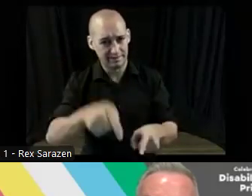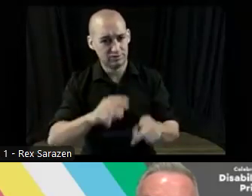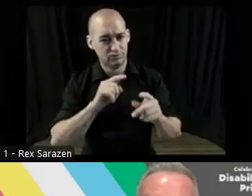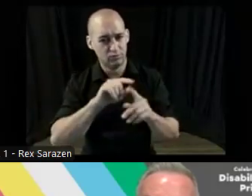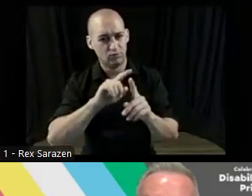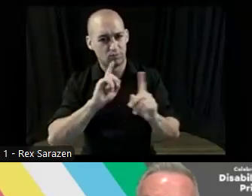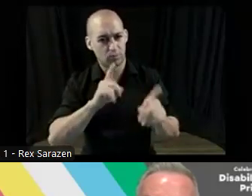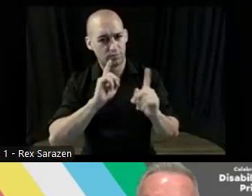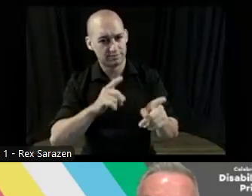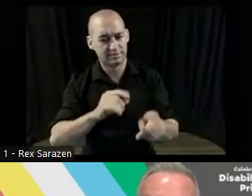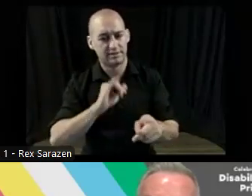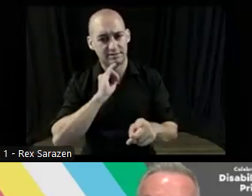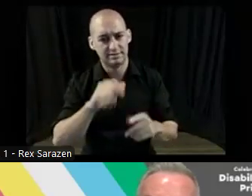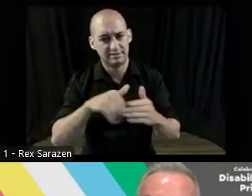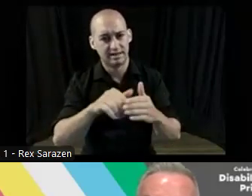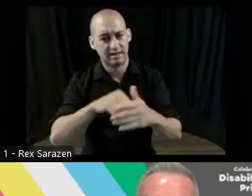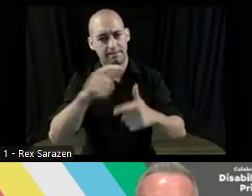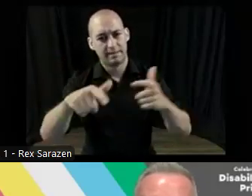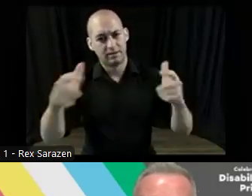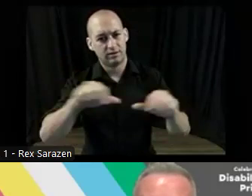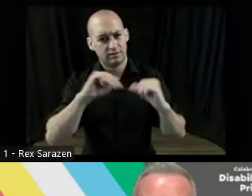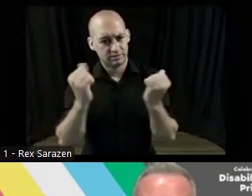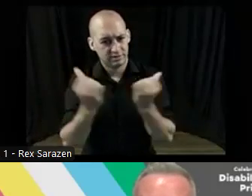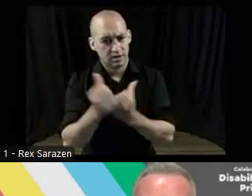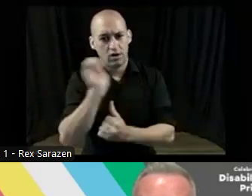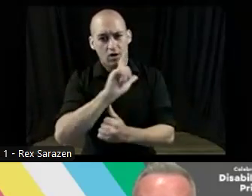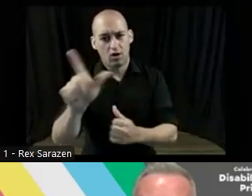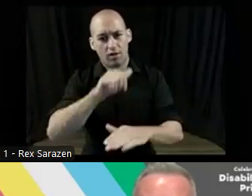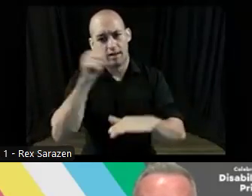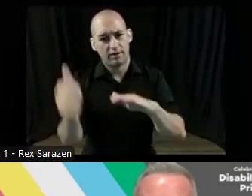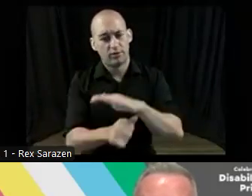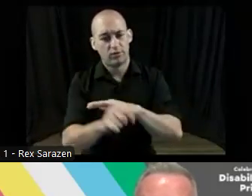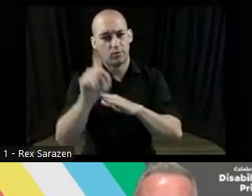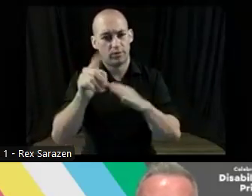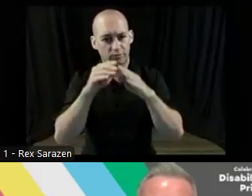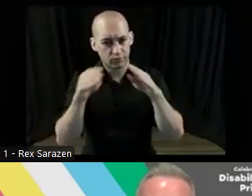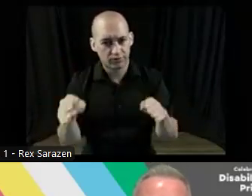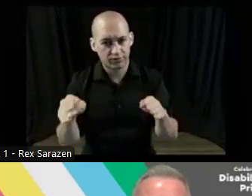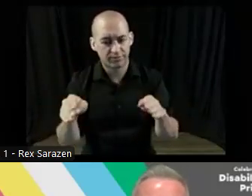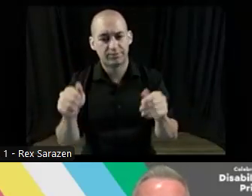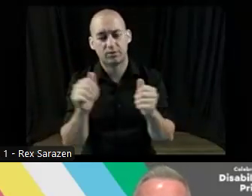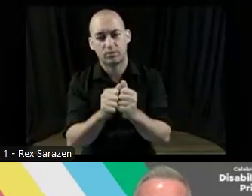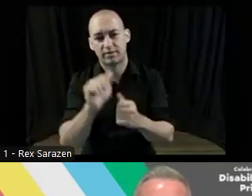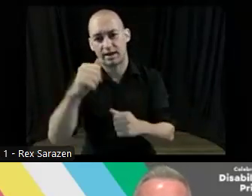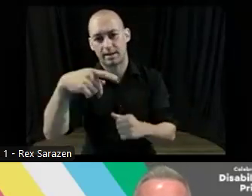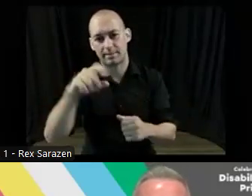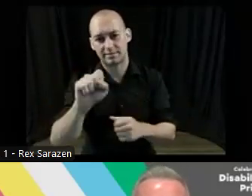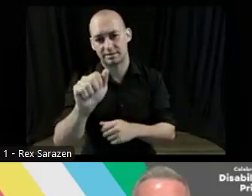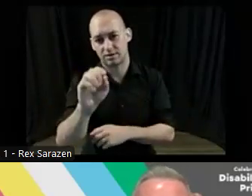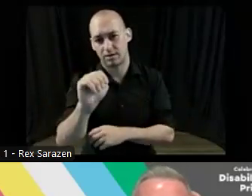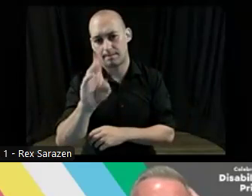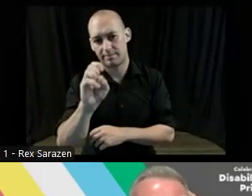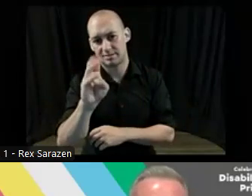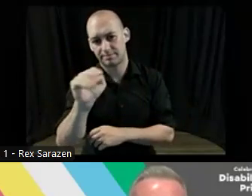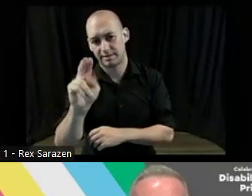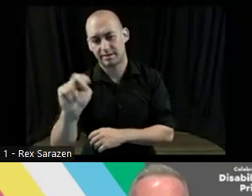a larger government agency, like they're all under one roof. In terms of APS and the ombudsman, you've got APS located in the